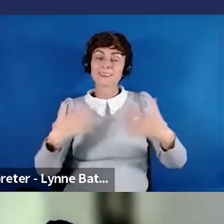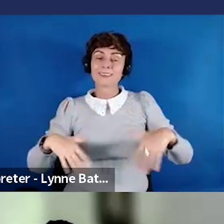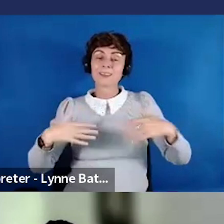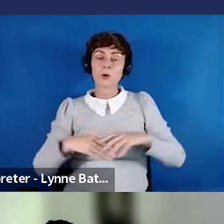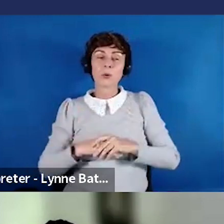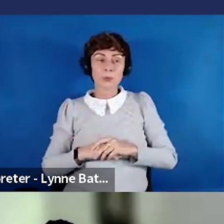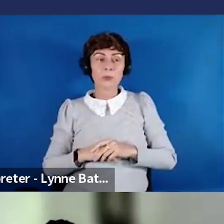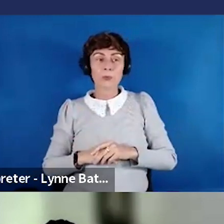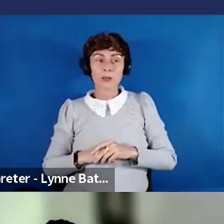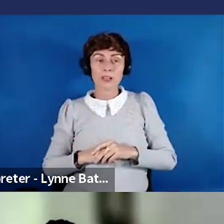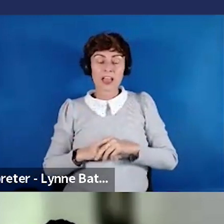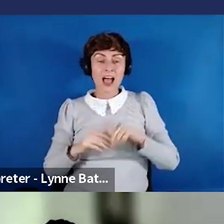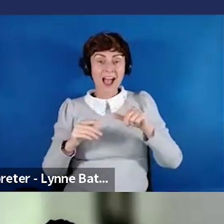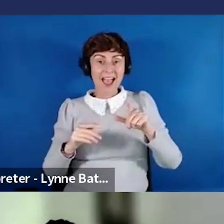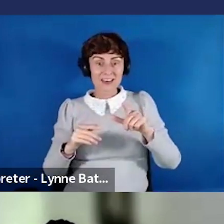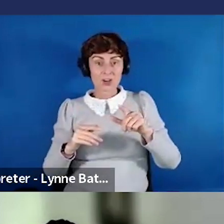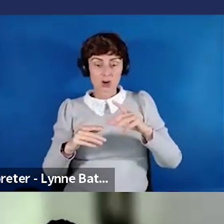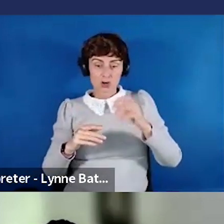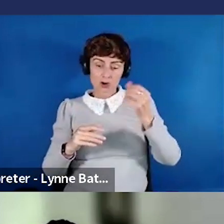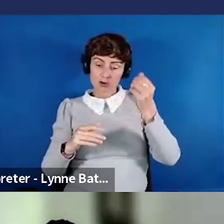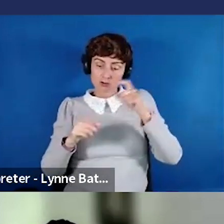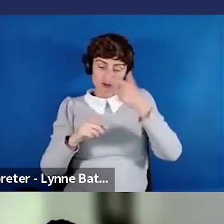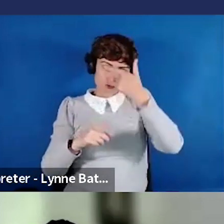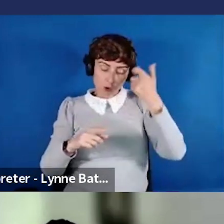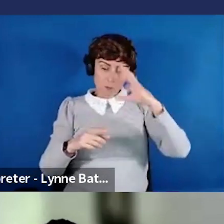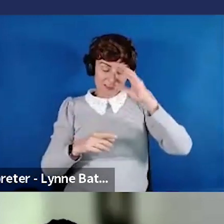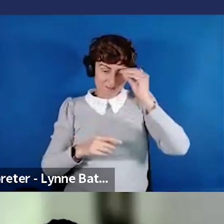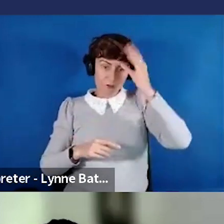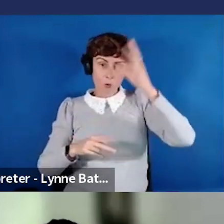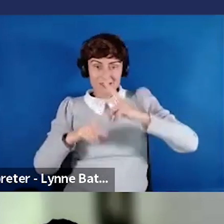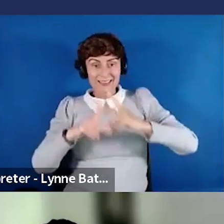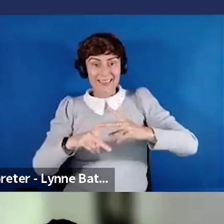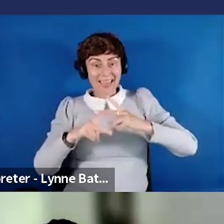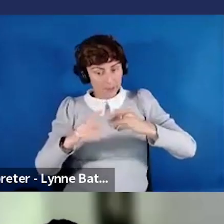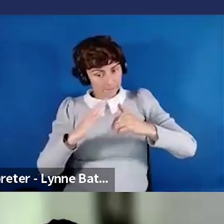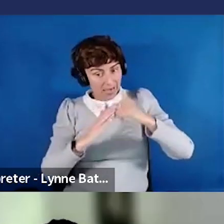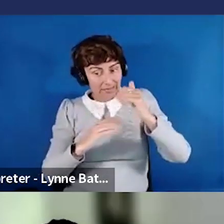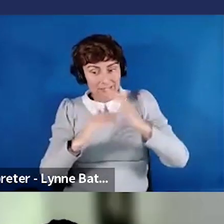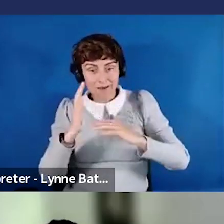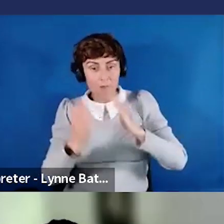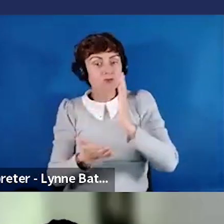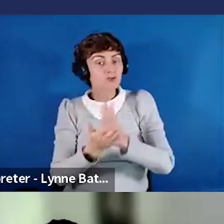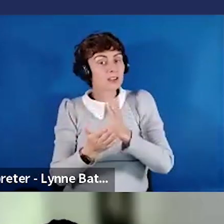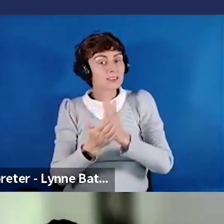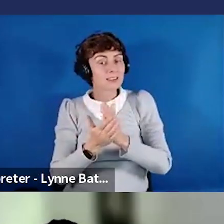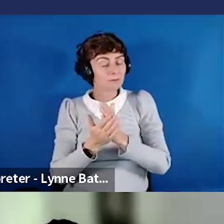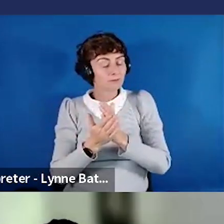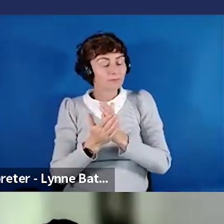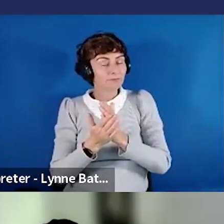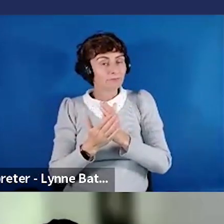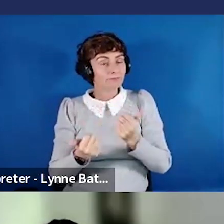already brought up about trauma-informed care, trust, building trust and compassionate care. And there's also a lot of evidence coming out at the moment on